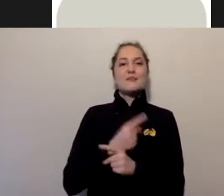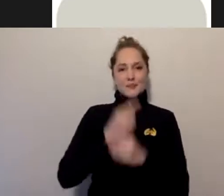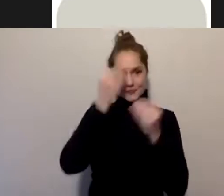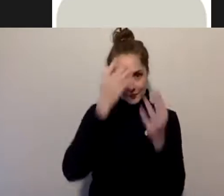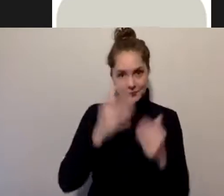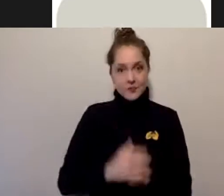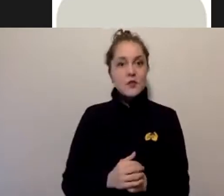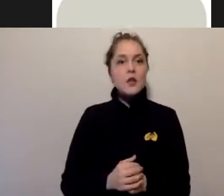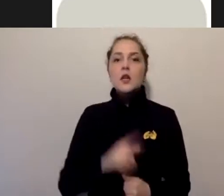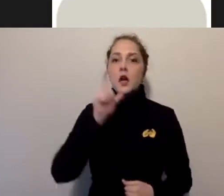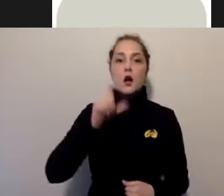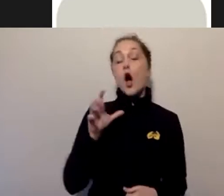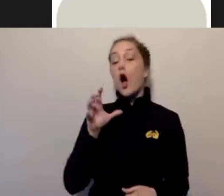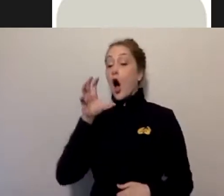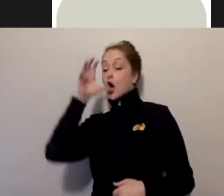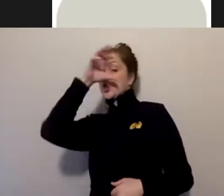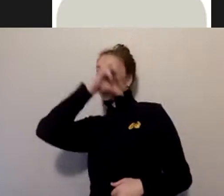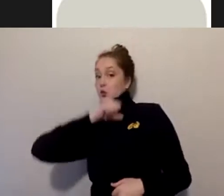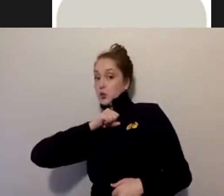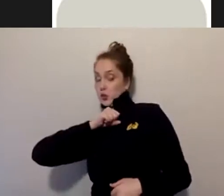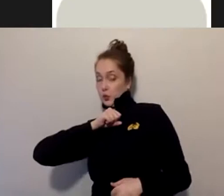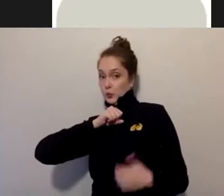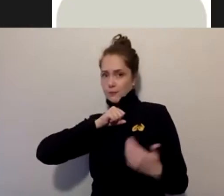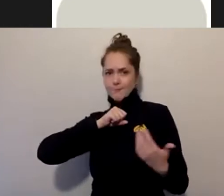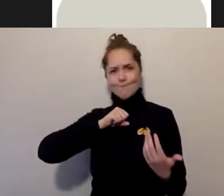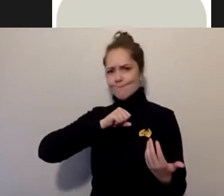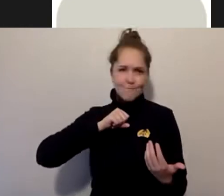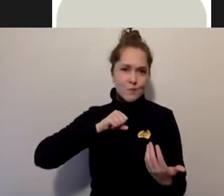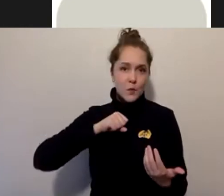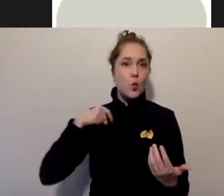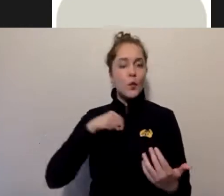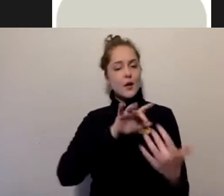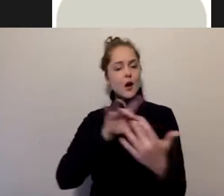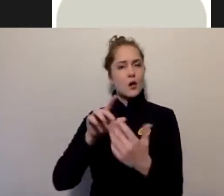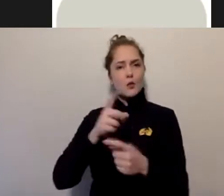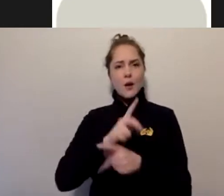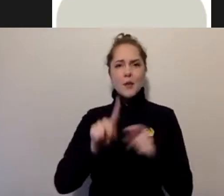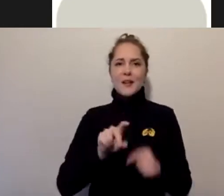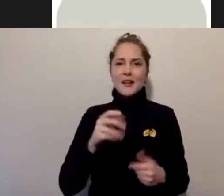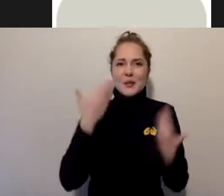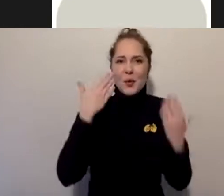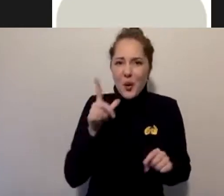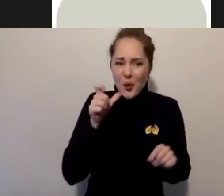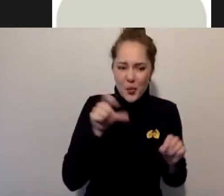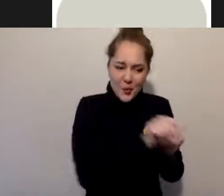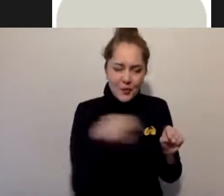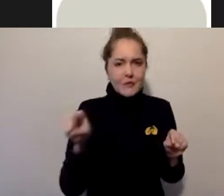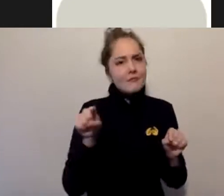of just assuming that we are reaching out to the right people if we don't know who they are.